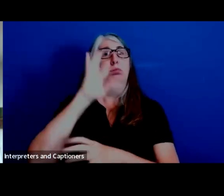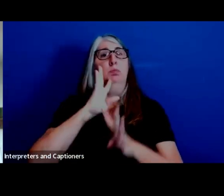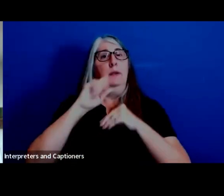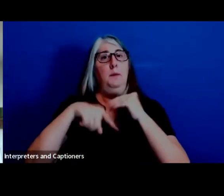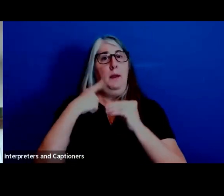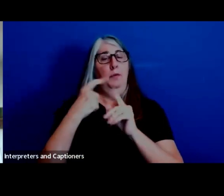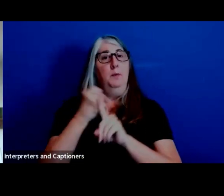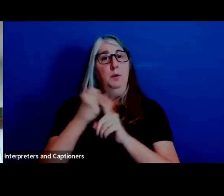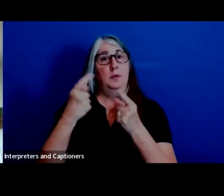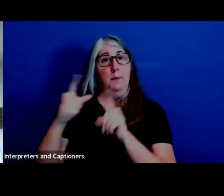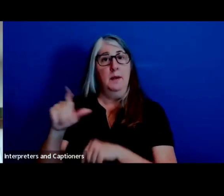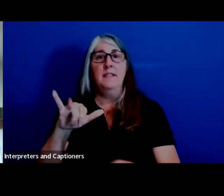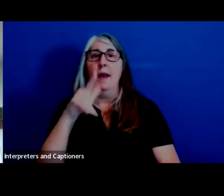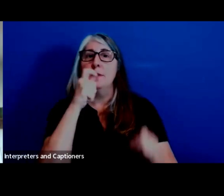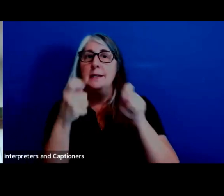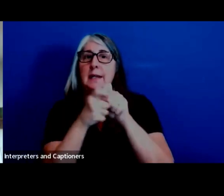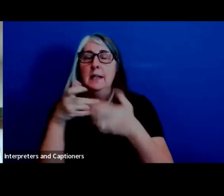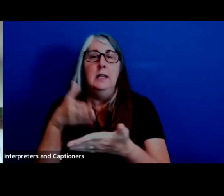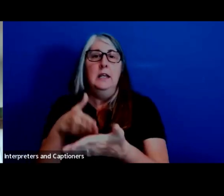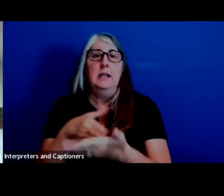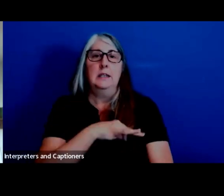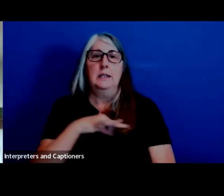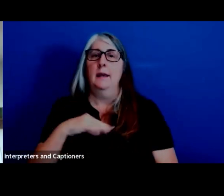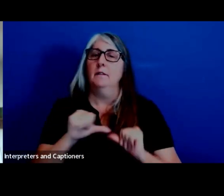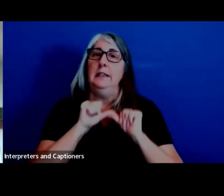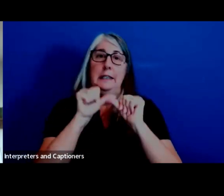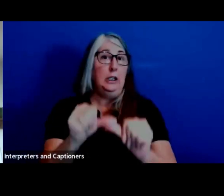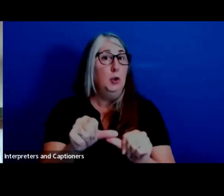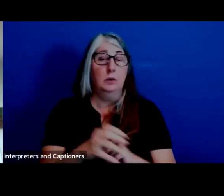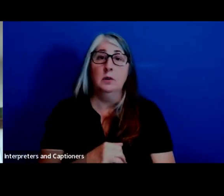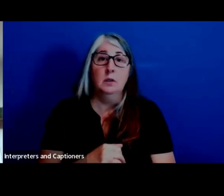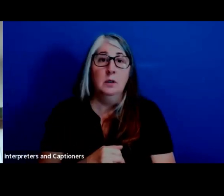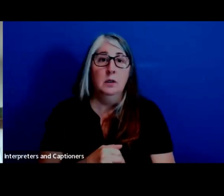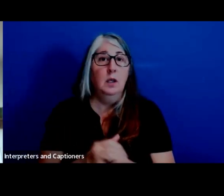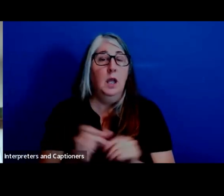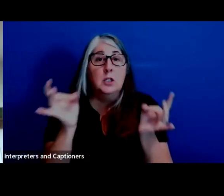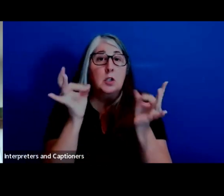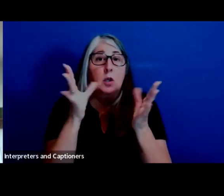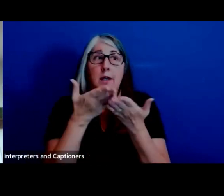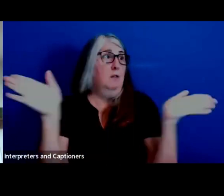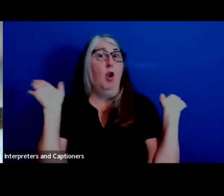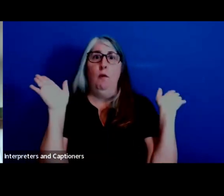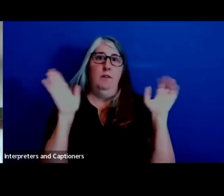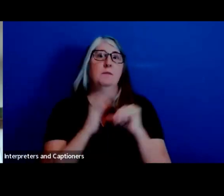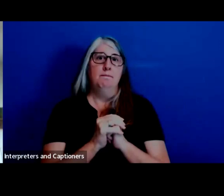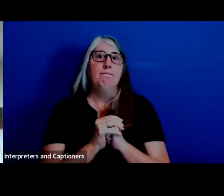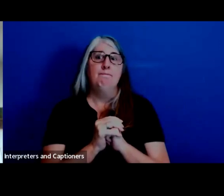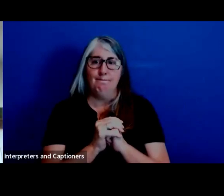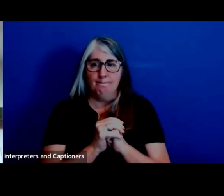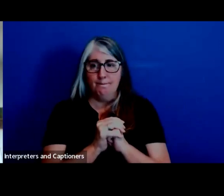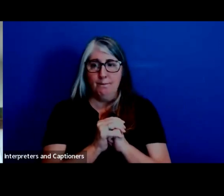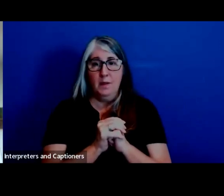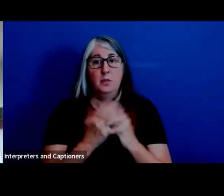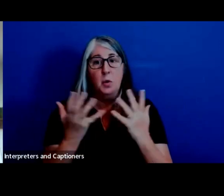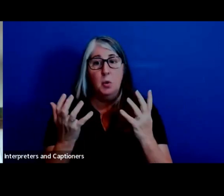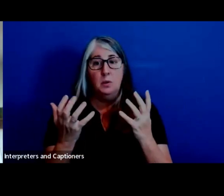That retaliation against staff just continues. And it's just absolutely universal. So while I